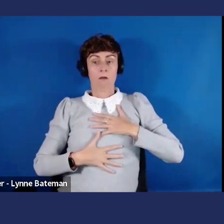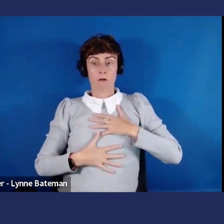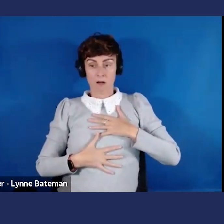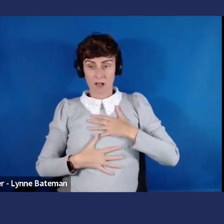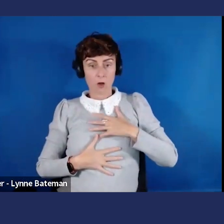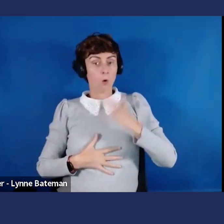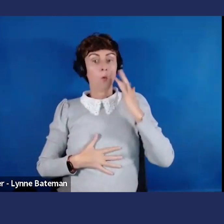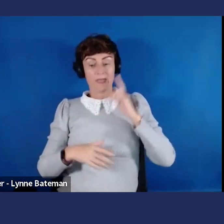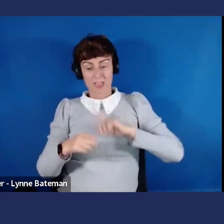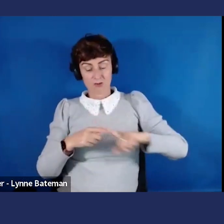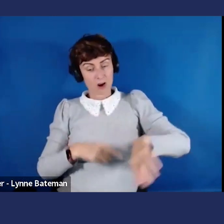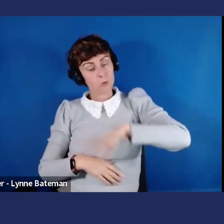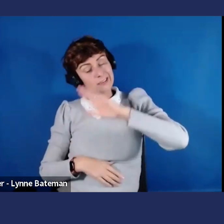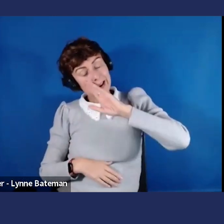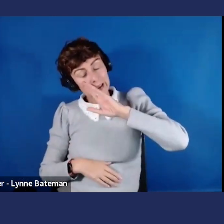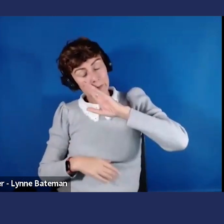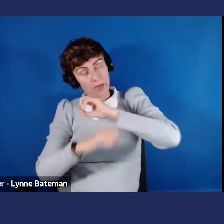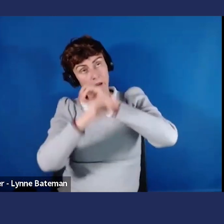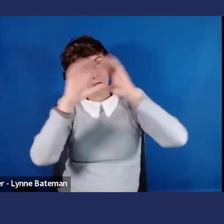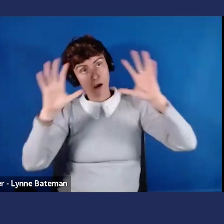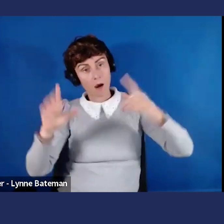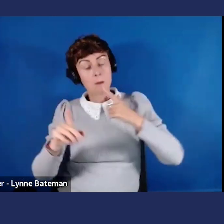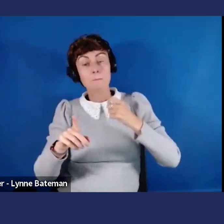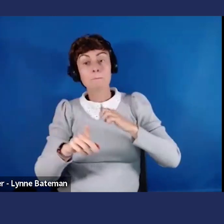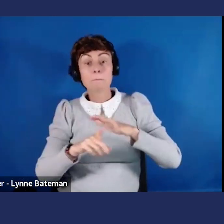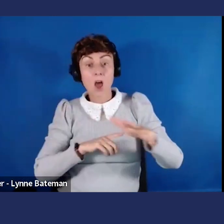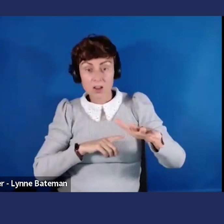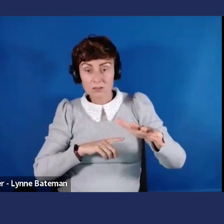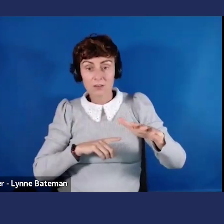invading their sleep, really invading their working day,